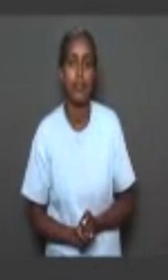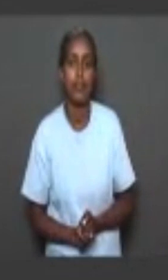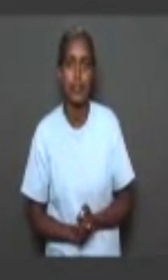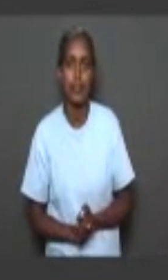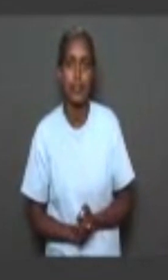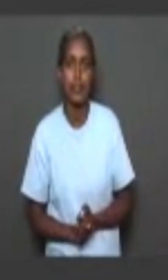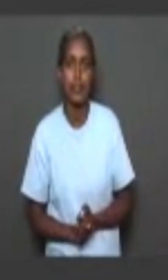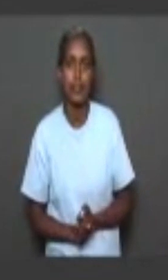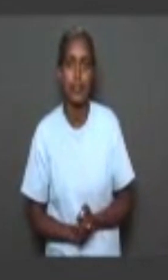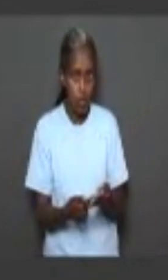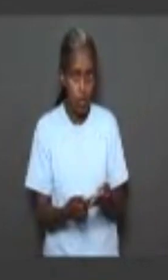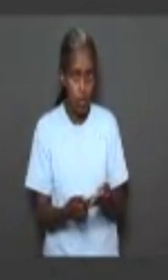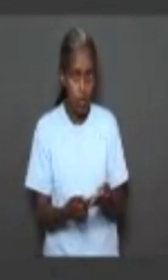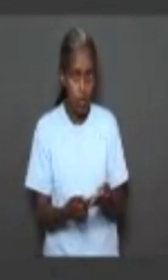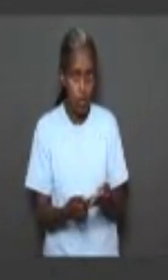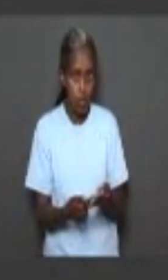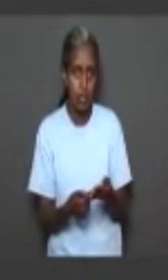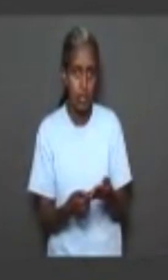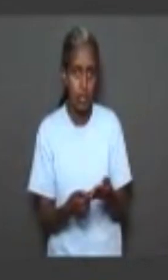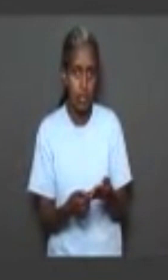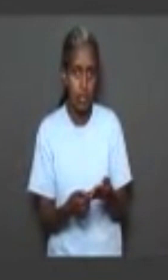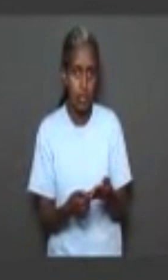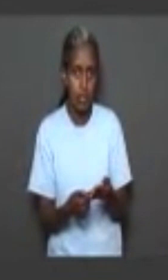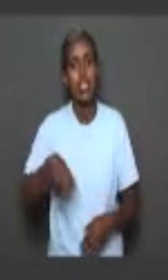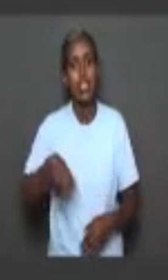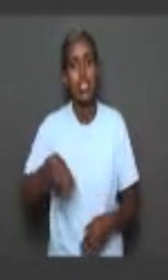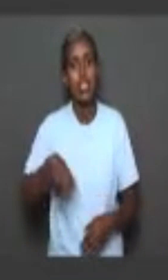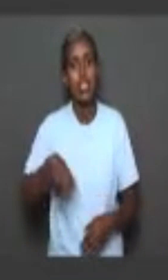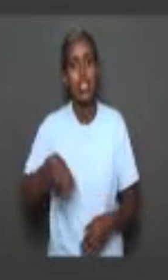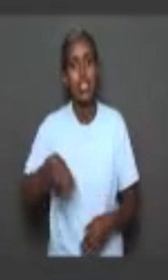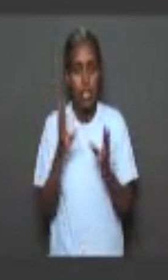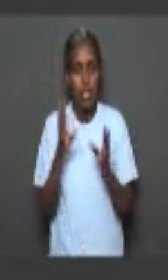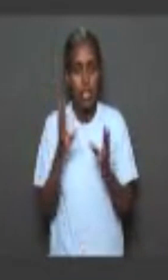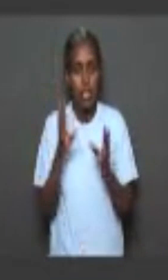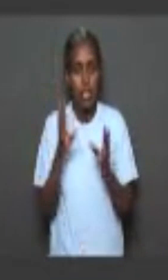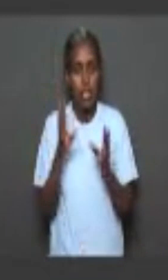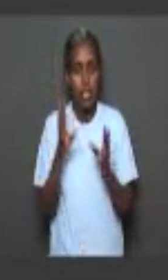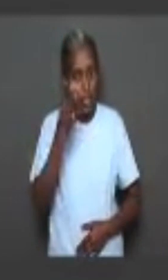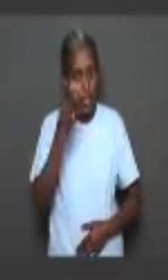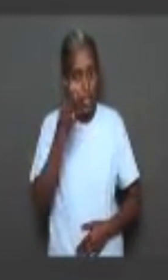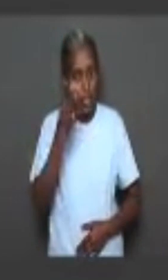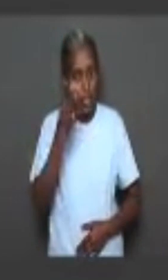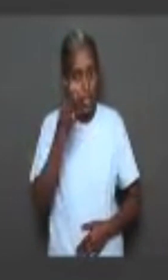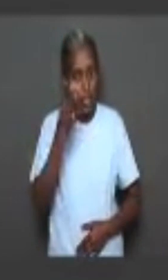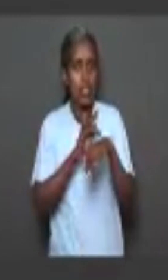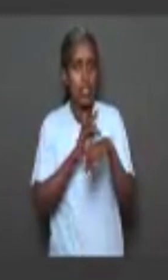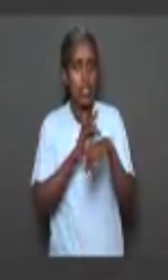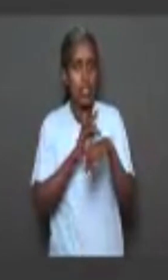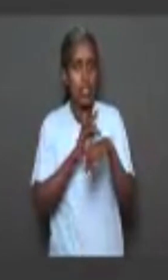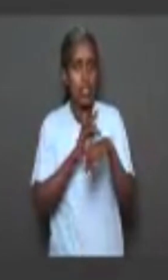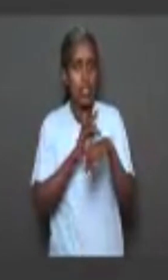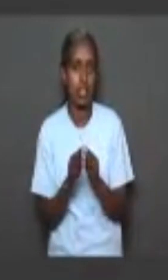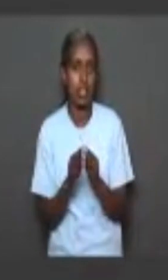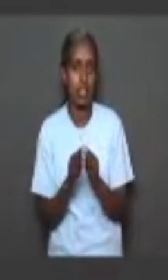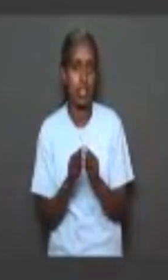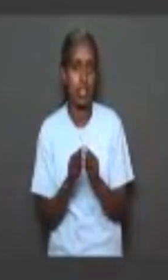Therefore, the power set of F is null set, the